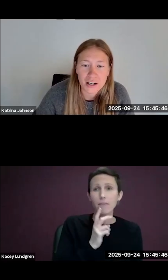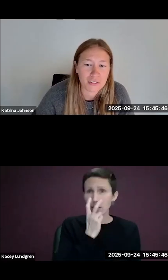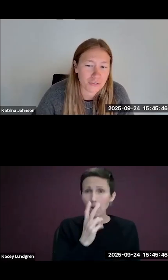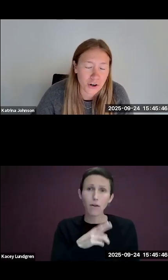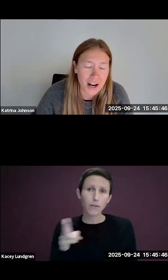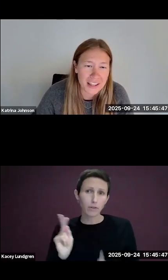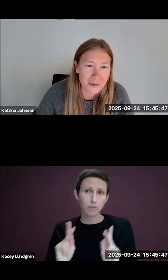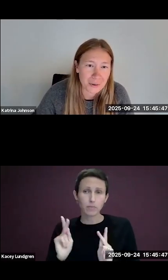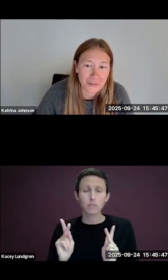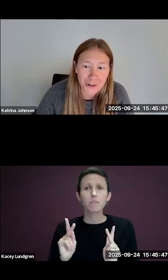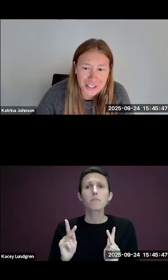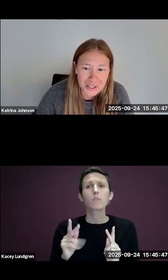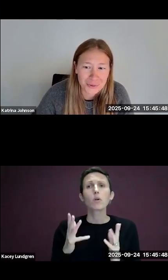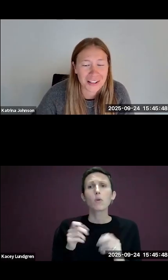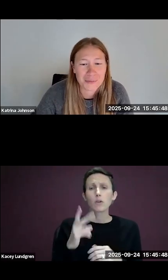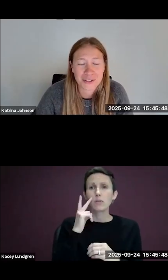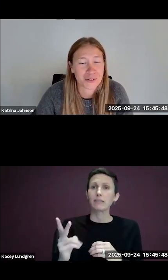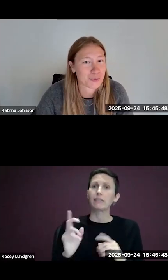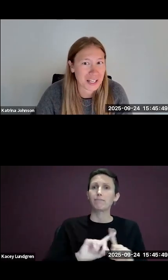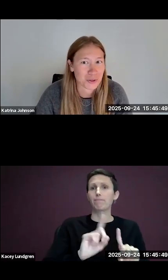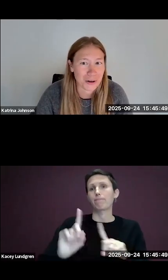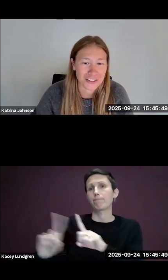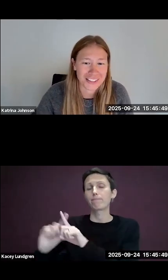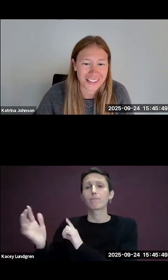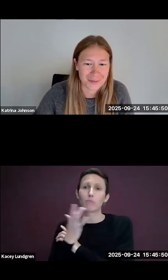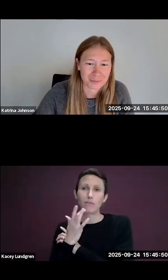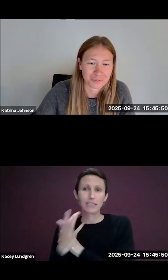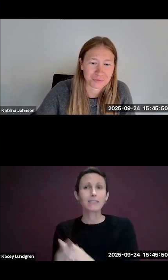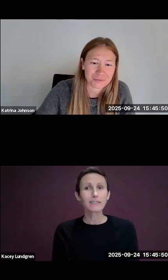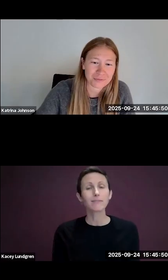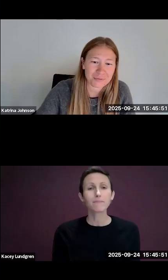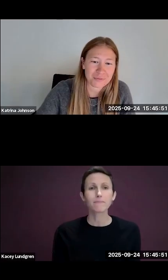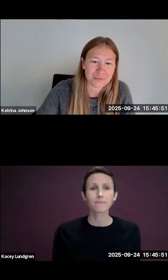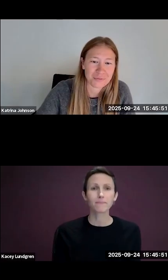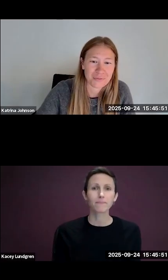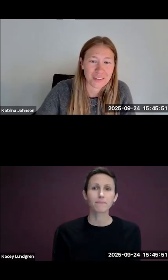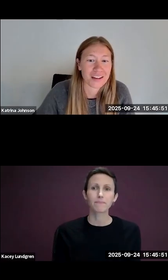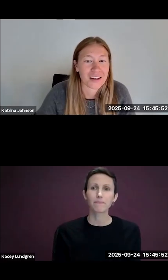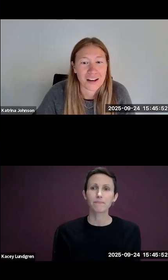get an idea of the variety that we're referring to when it comes to those potential preferences.